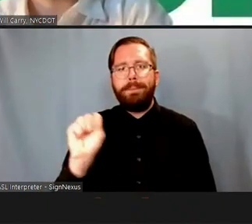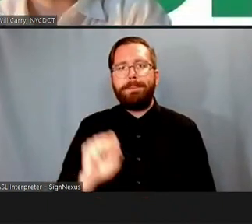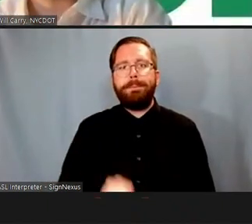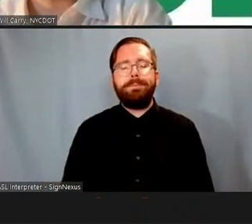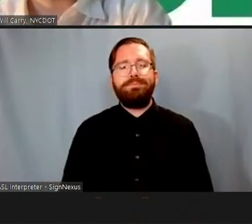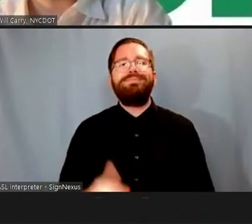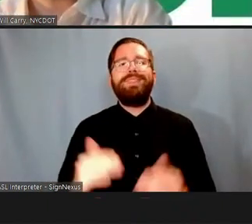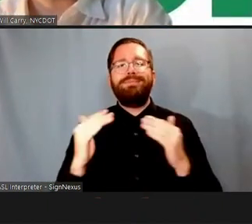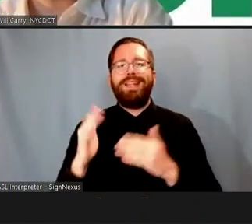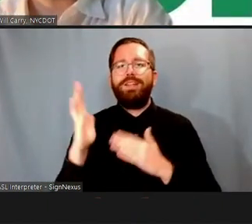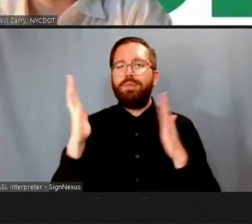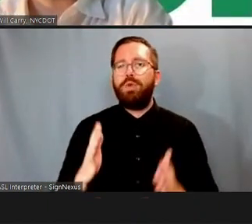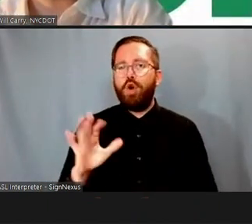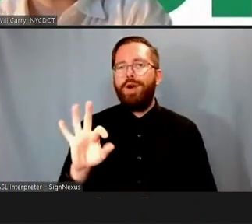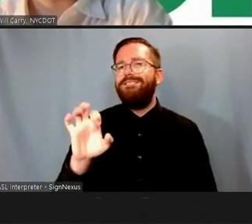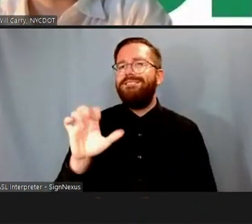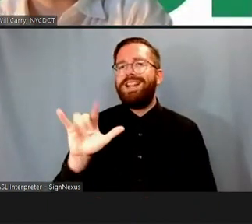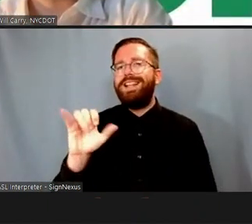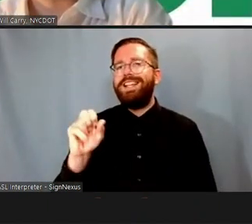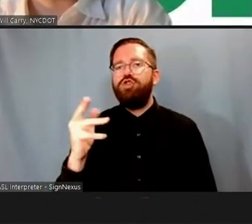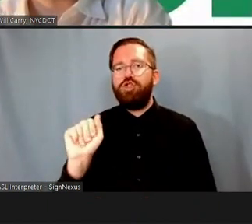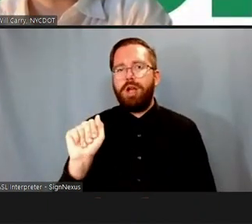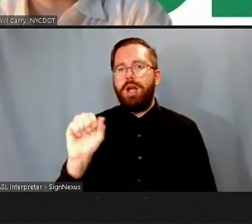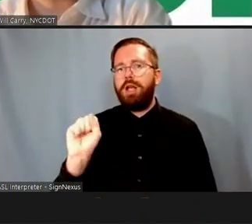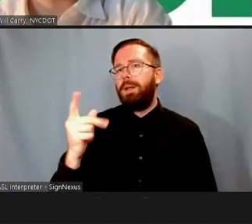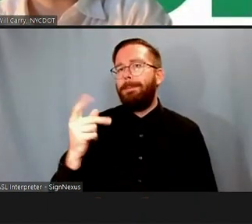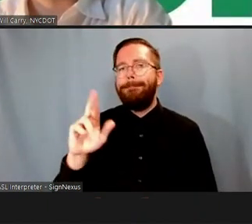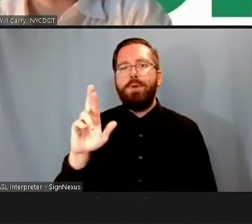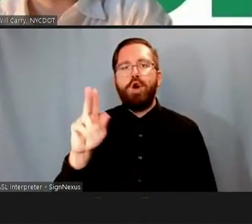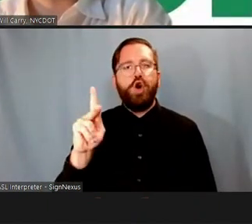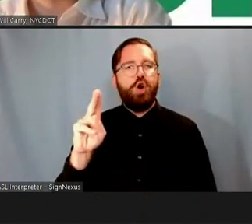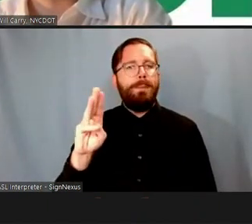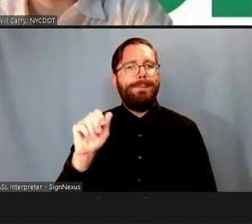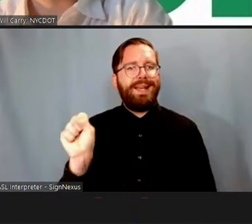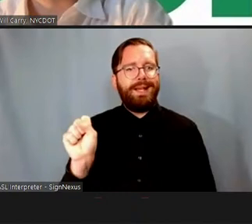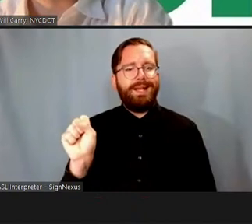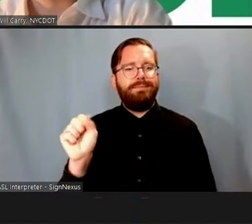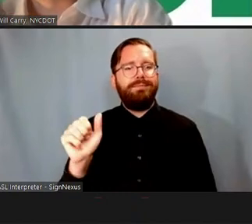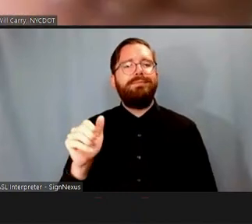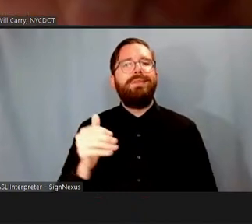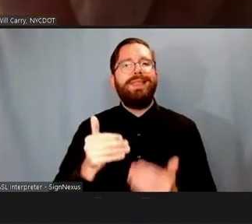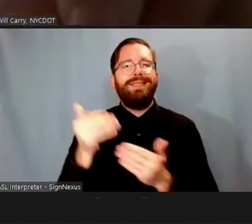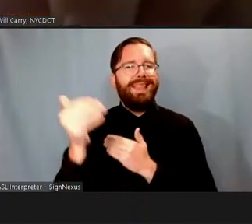our next speaker is felicia sparkman followed by eric martz